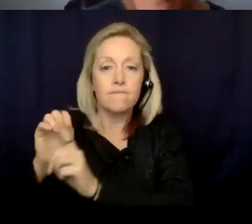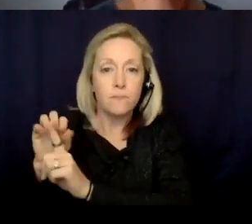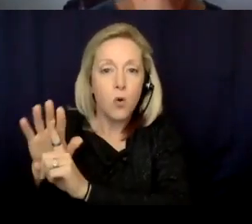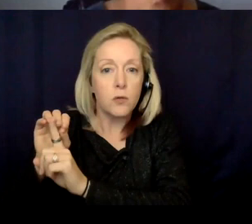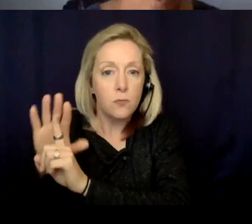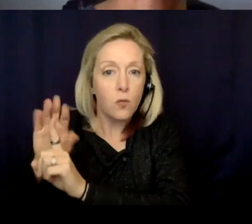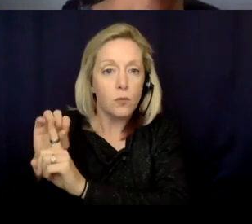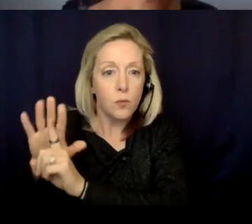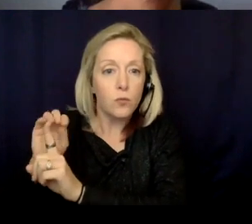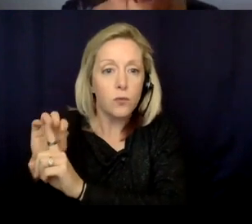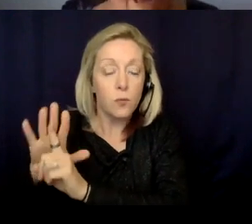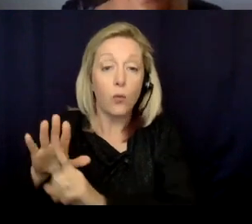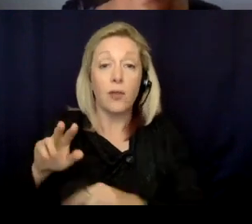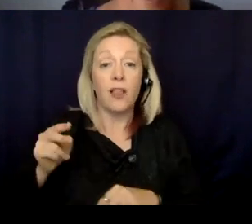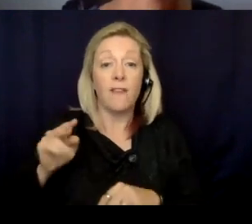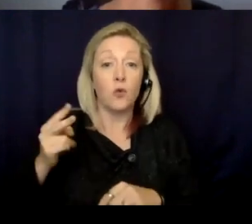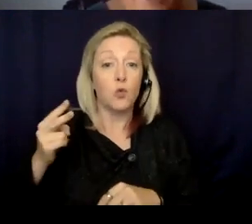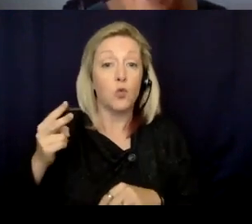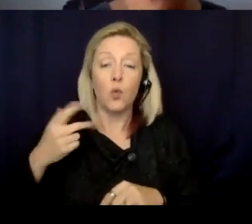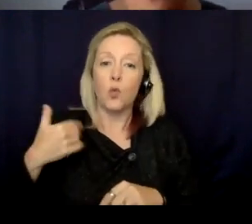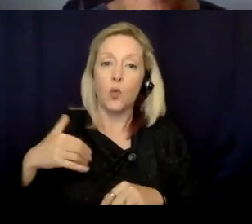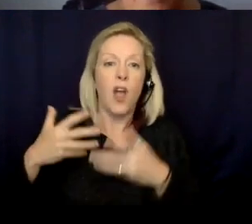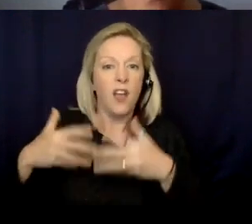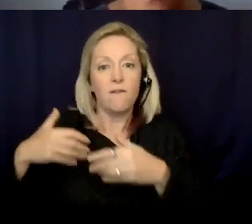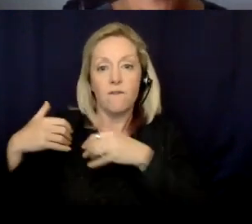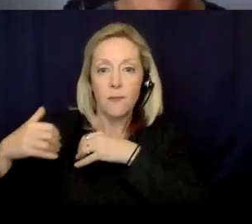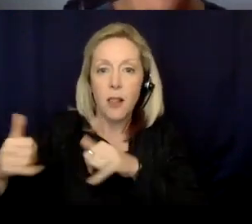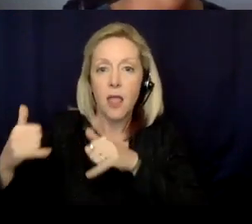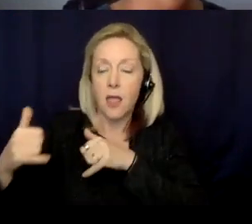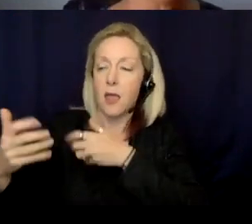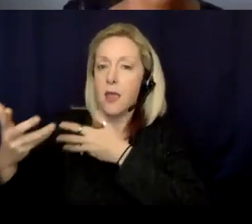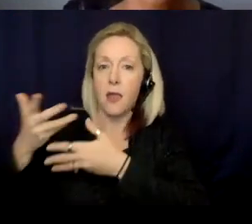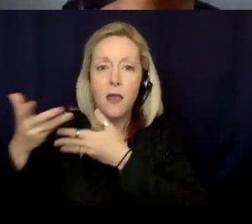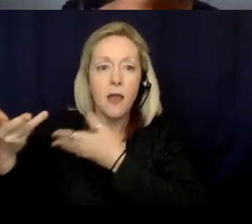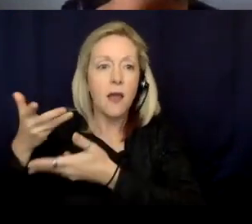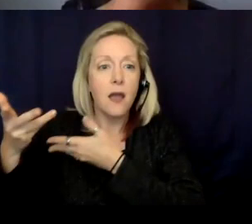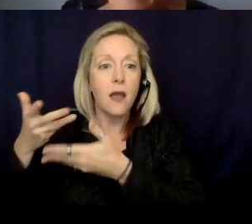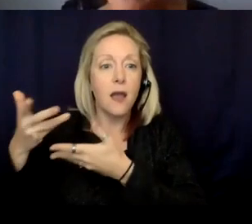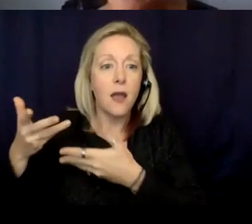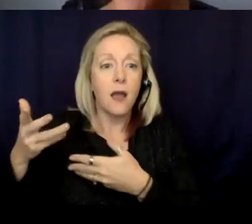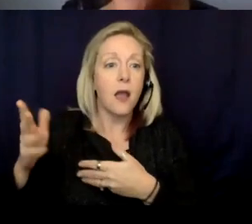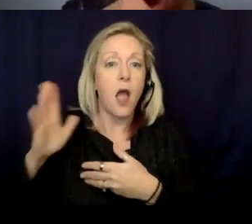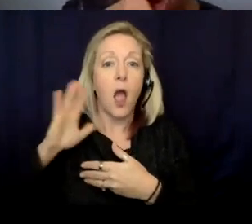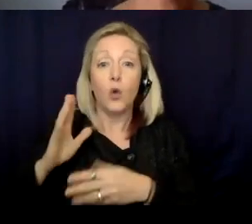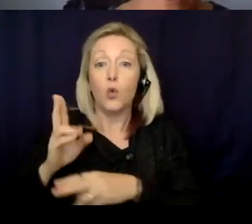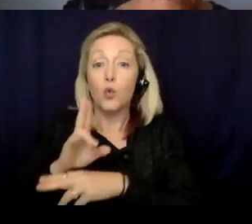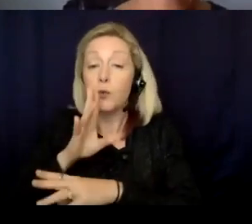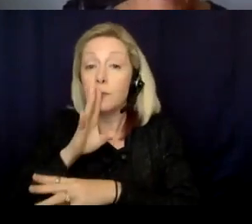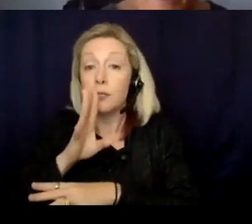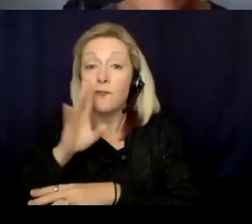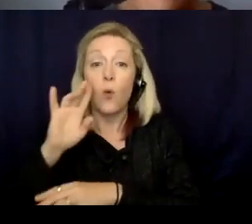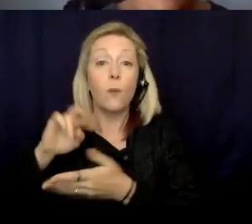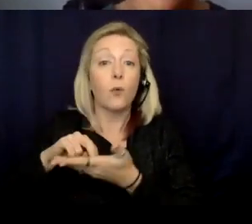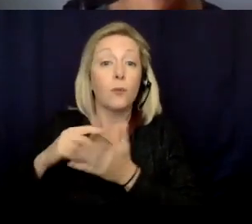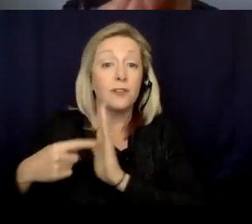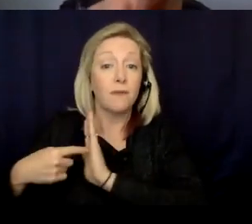I really want to play with them, and I really want to do that. And I'm going to use my speech to model things.